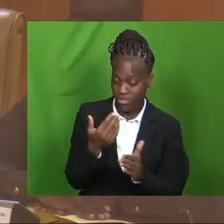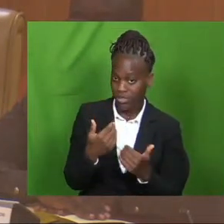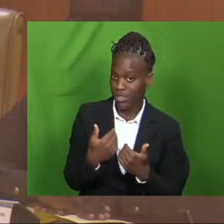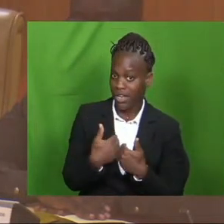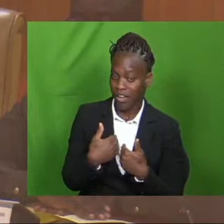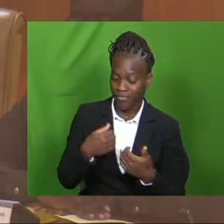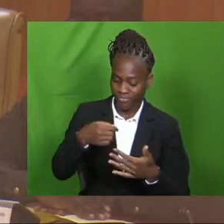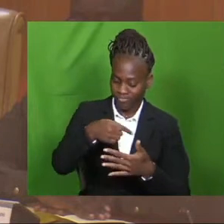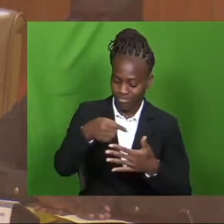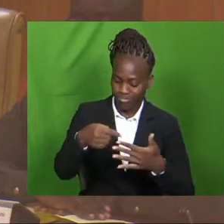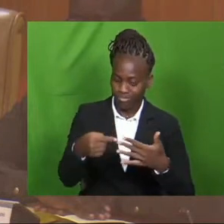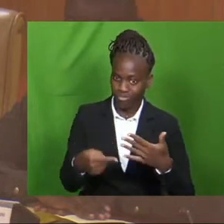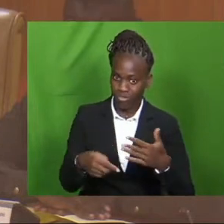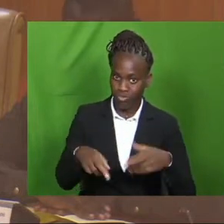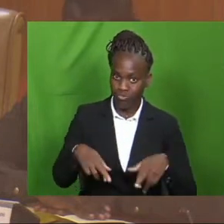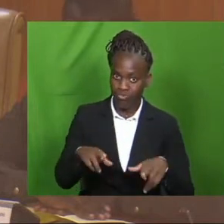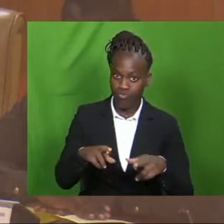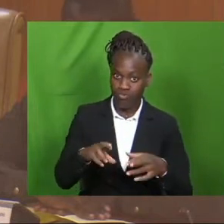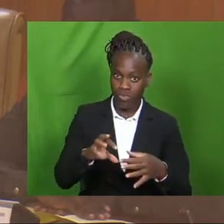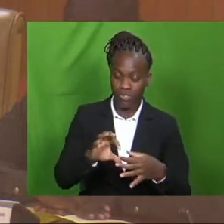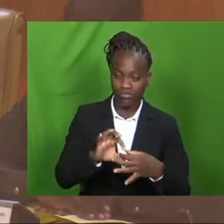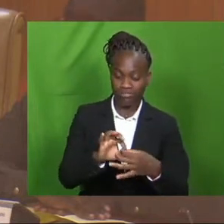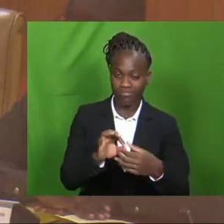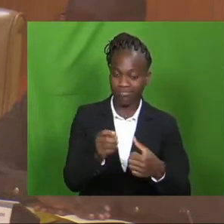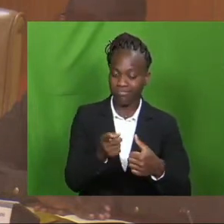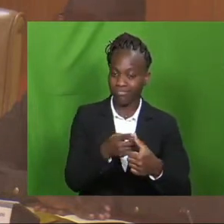following road networks. 1.